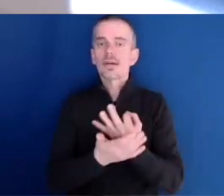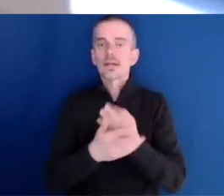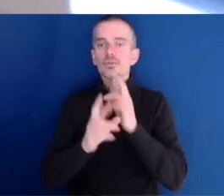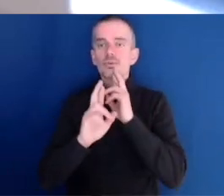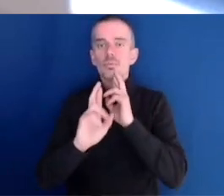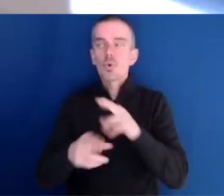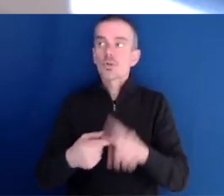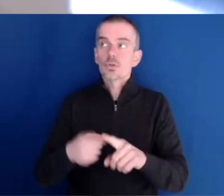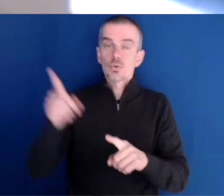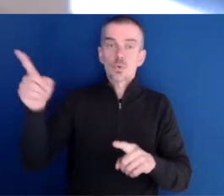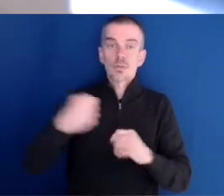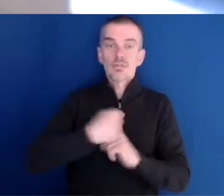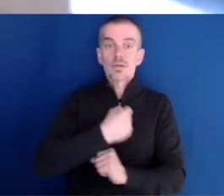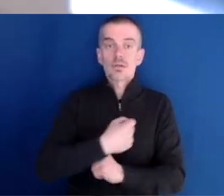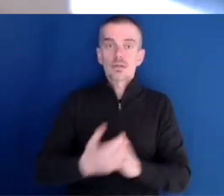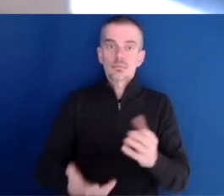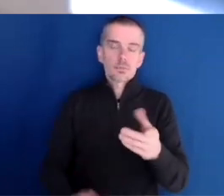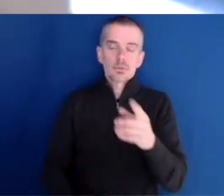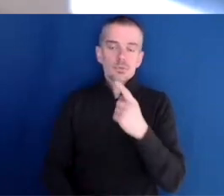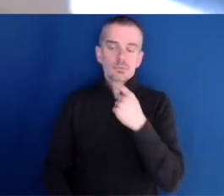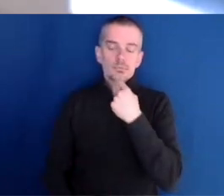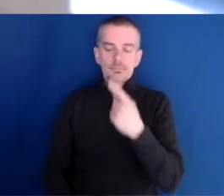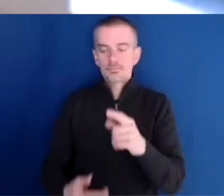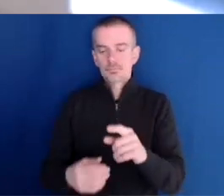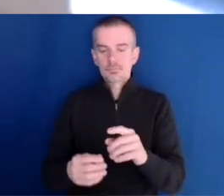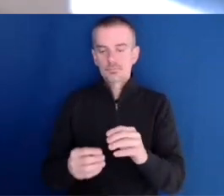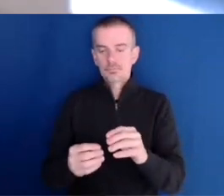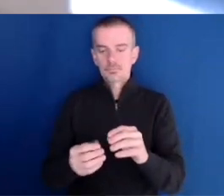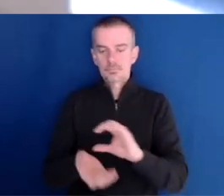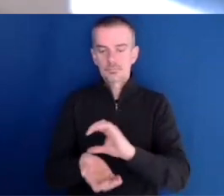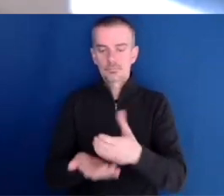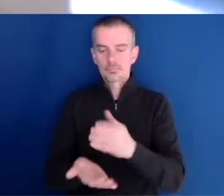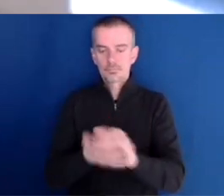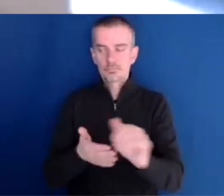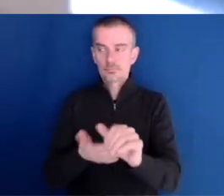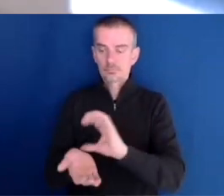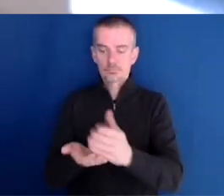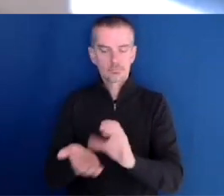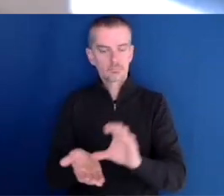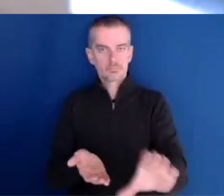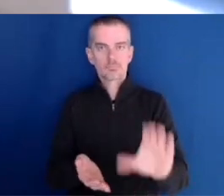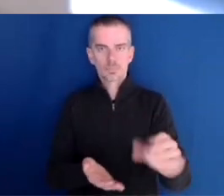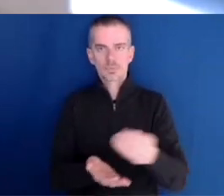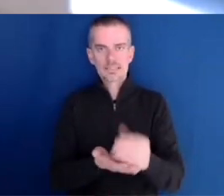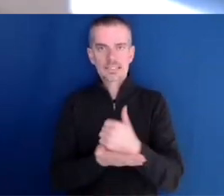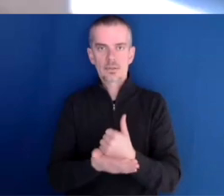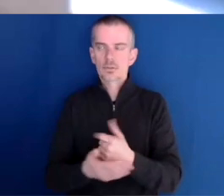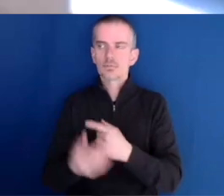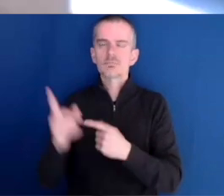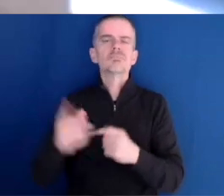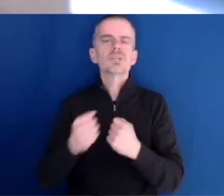reporting to that foundation, you might say, X number of dollars went to this person's salary, and that would be sufficient